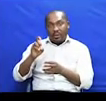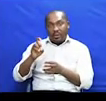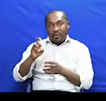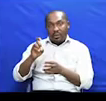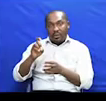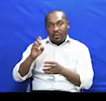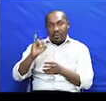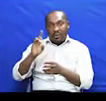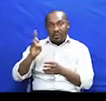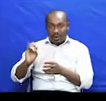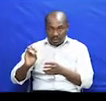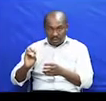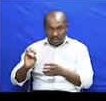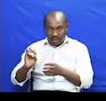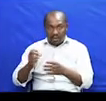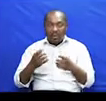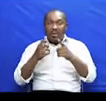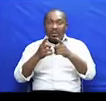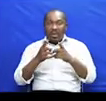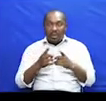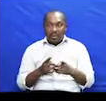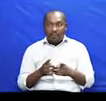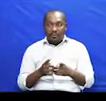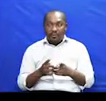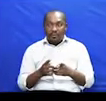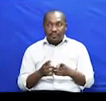The following